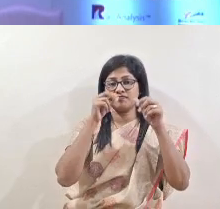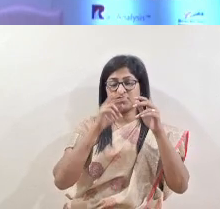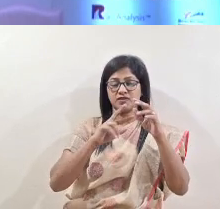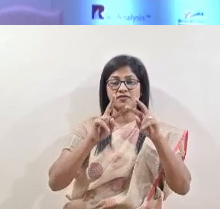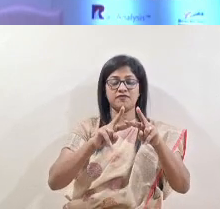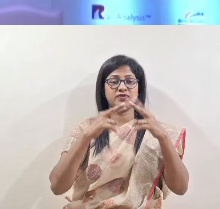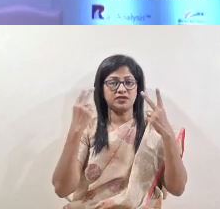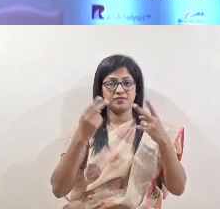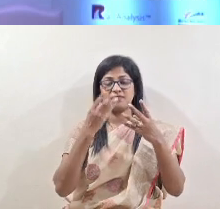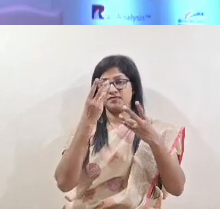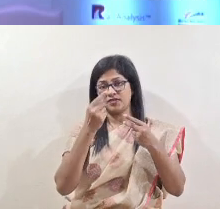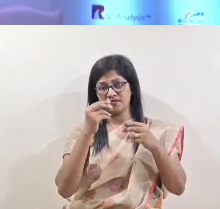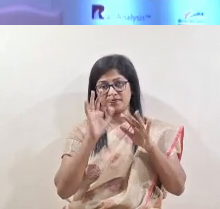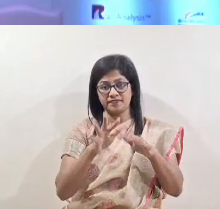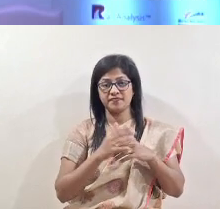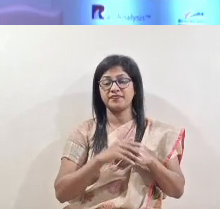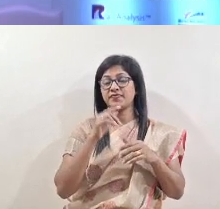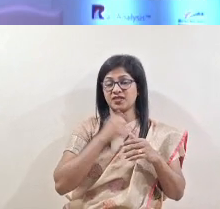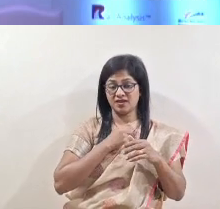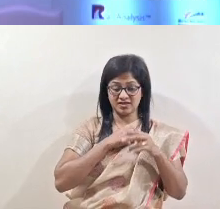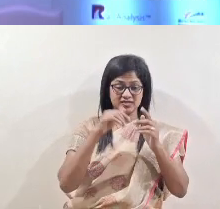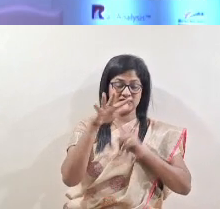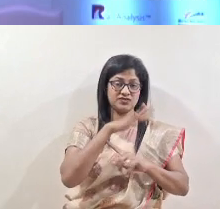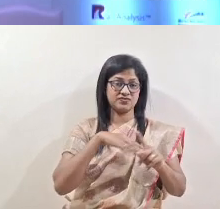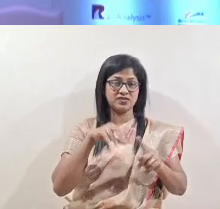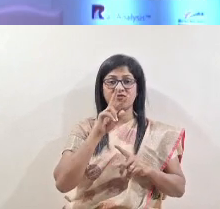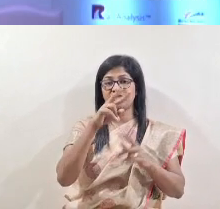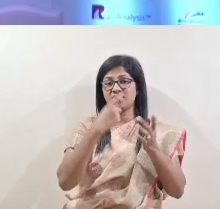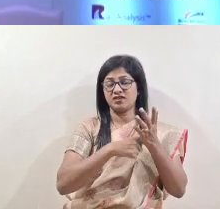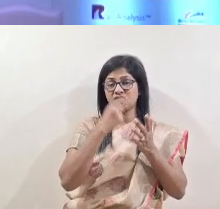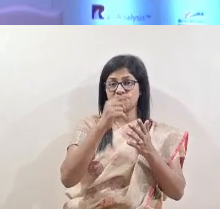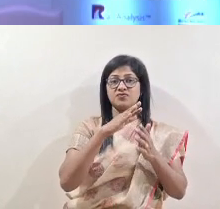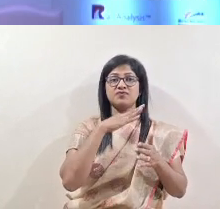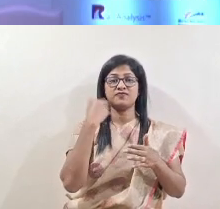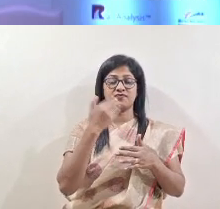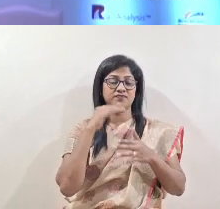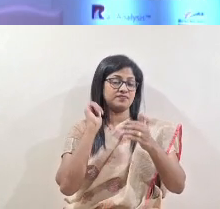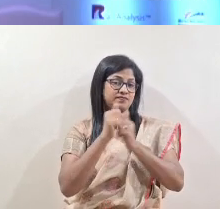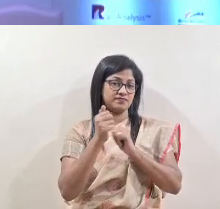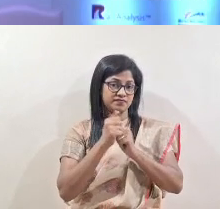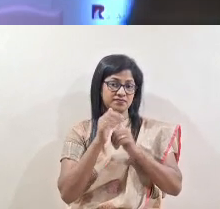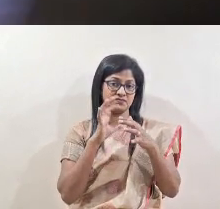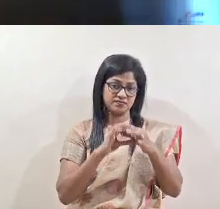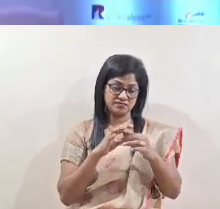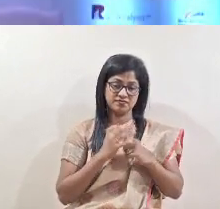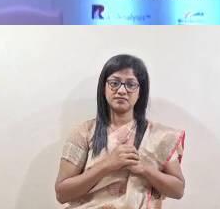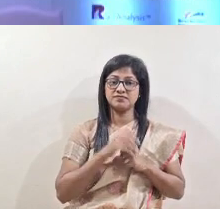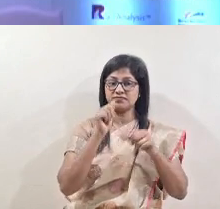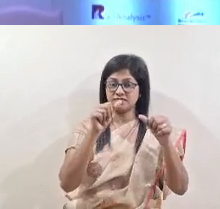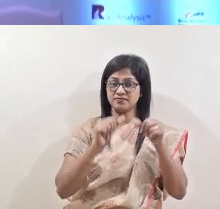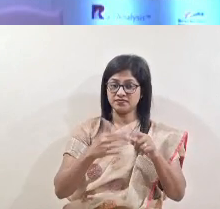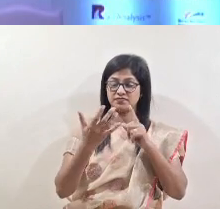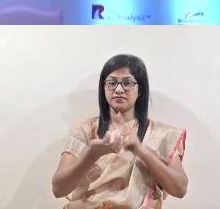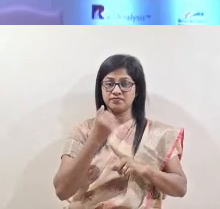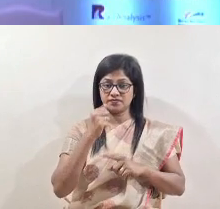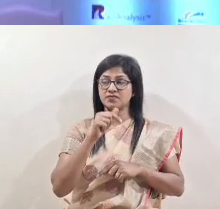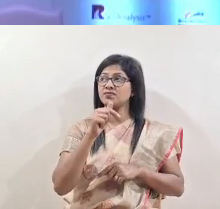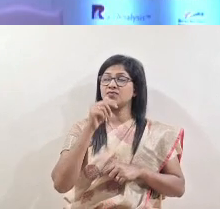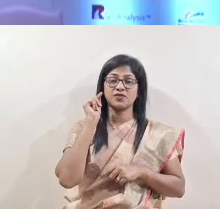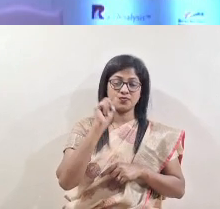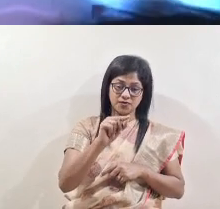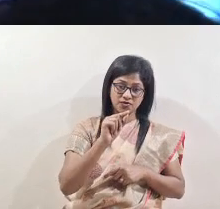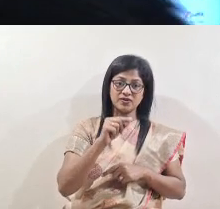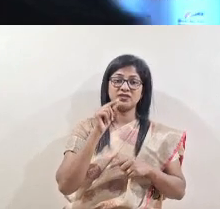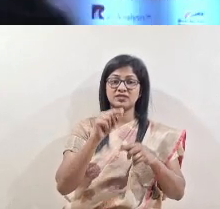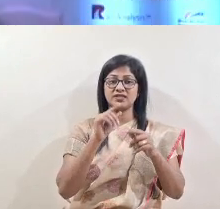our analysis, the outcome variable was the VRU fatal crashes. So for the outcome variable to be the case, it